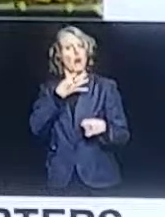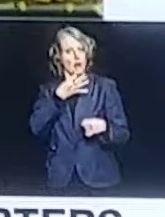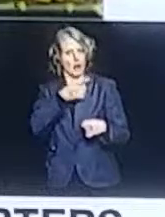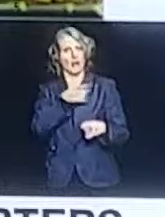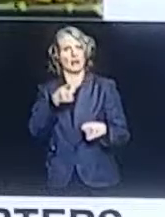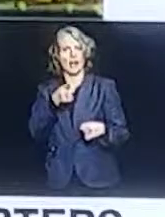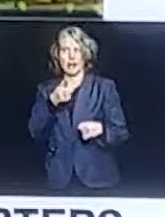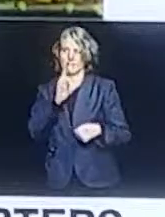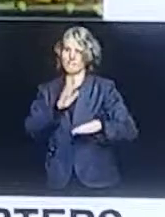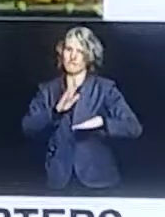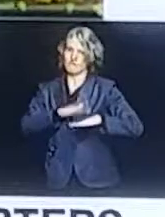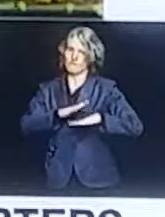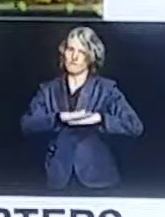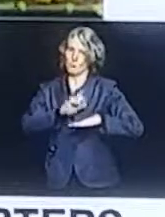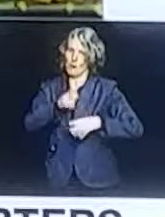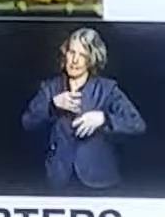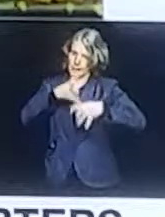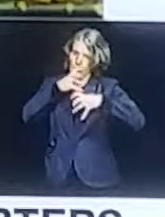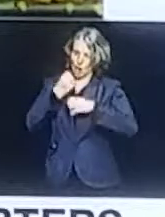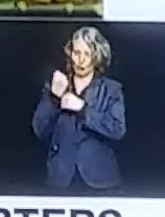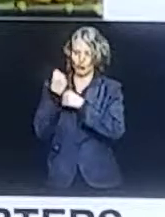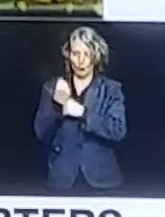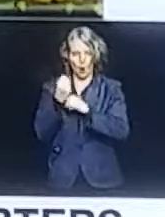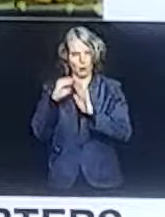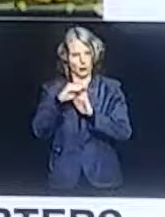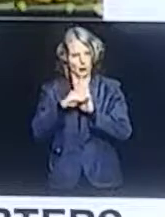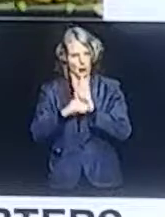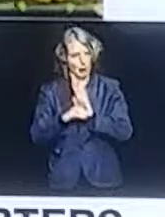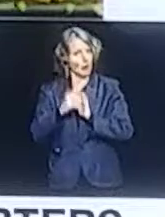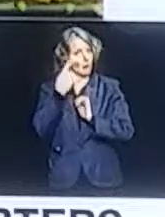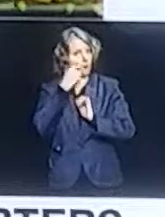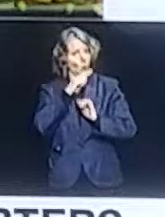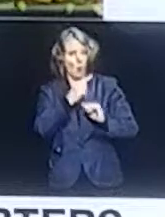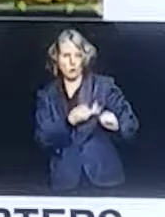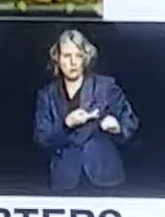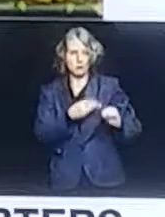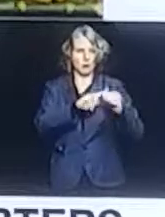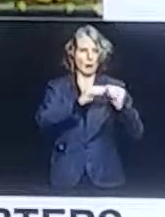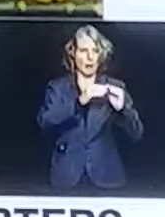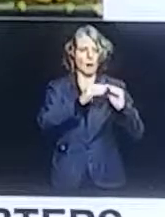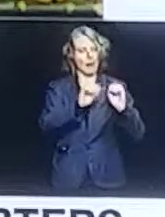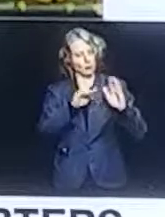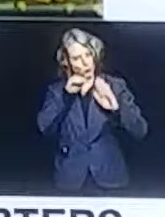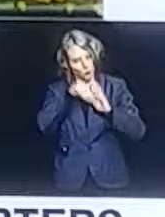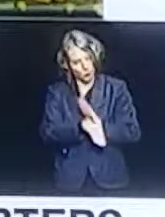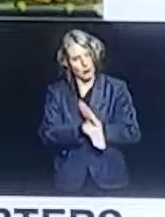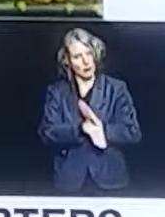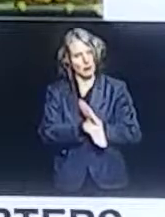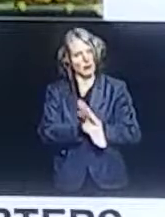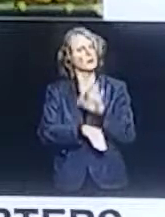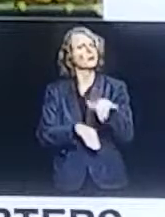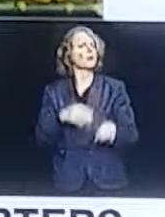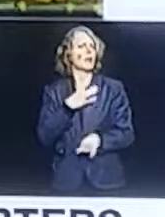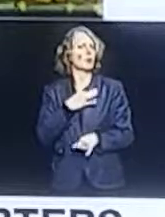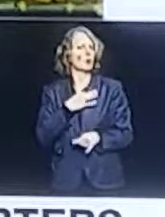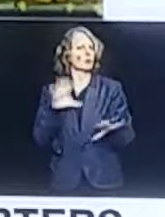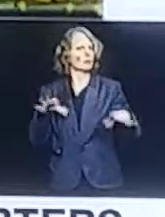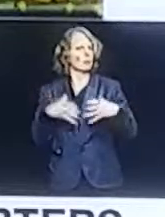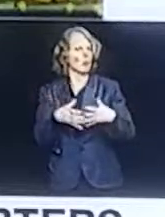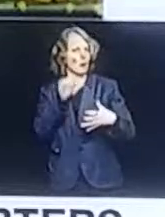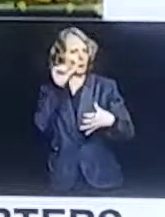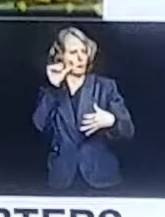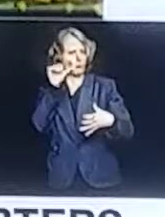public health measures to combat the spike in new cases. I was asking if during your meetings with the experts, as